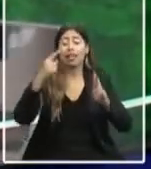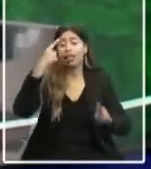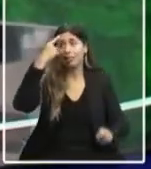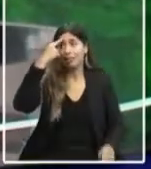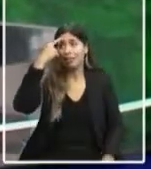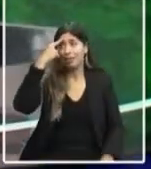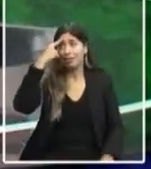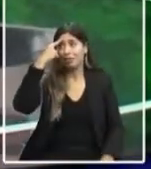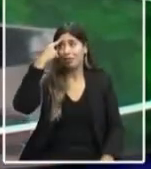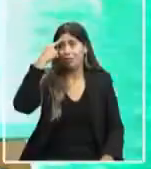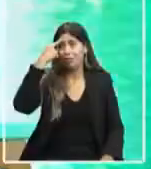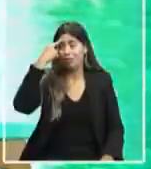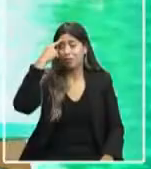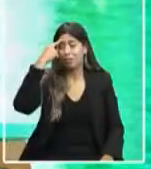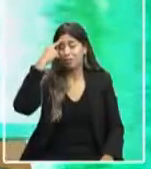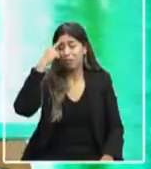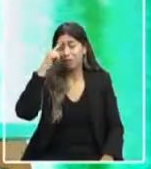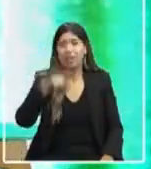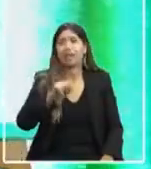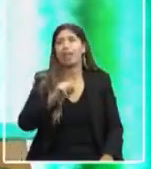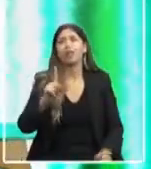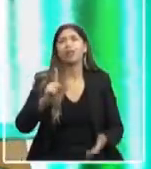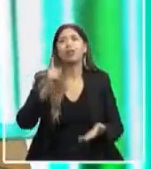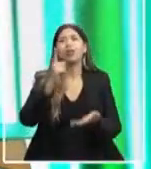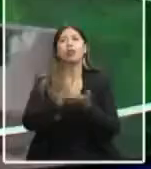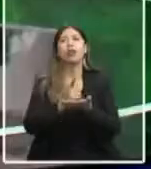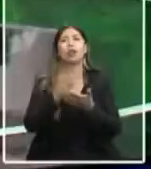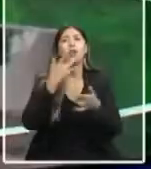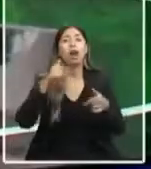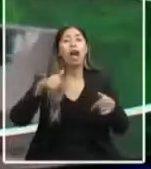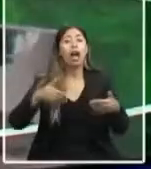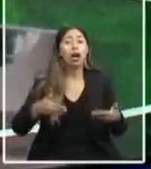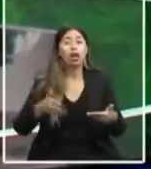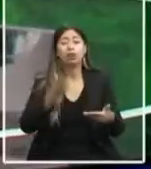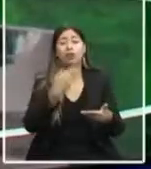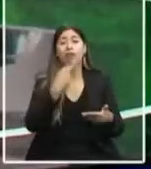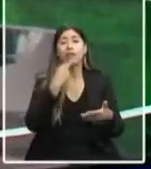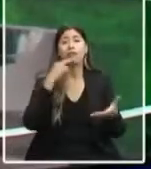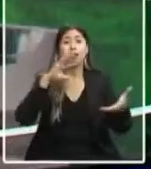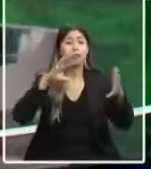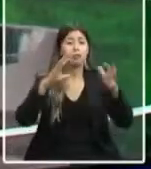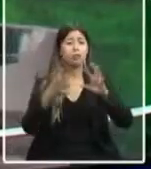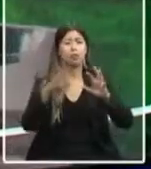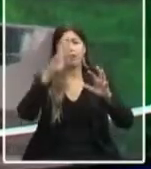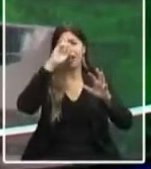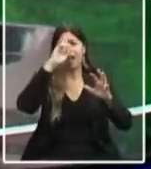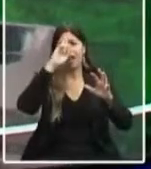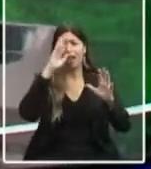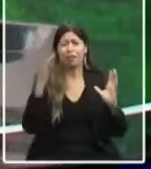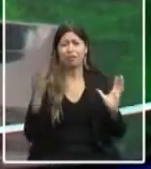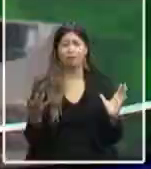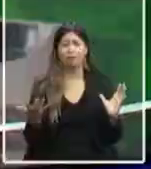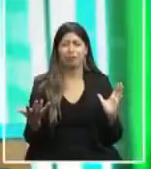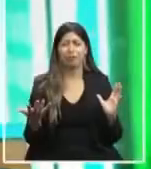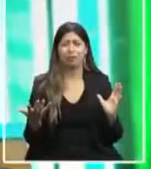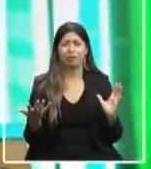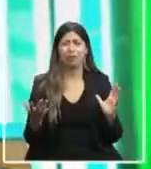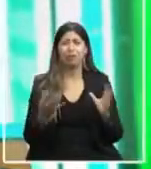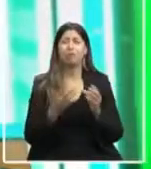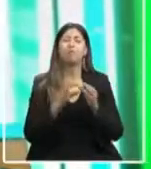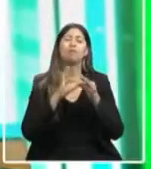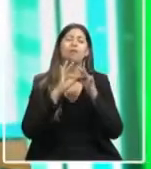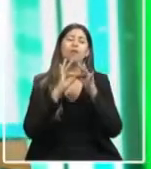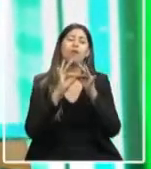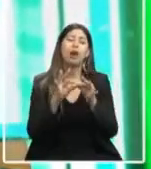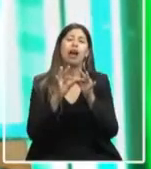now. Thank you very much for this conversation. I took much welcome. More than they gave me. Sorry, Future Congress,